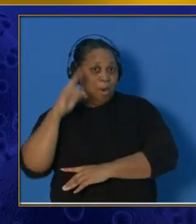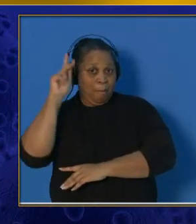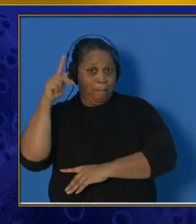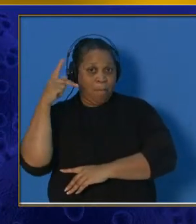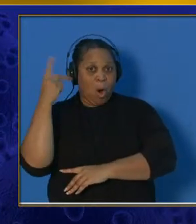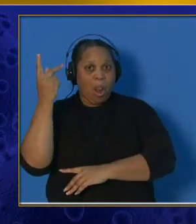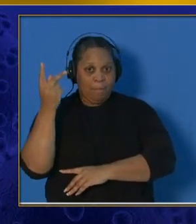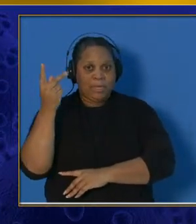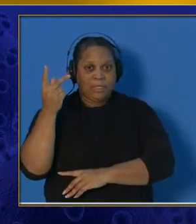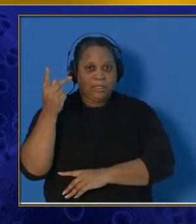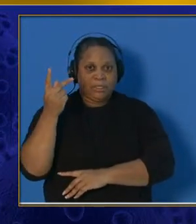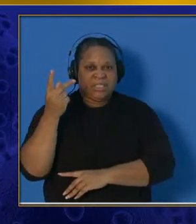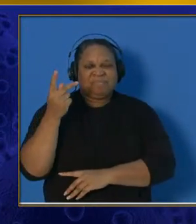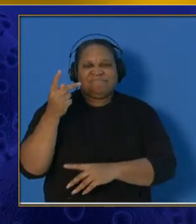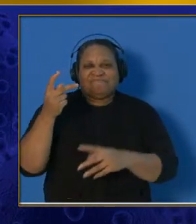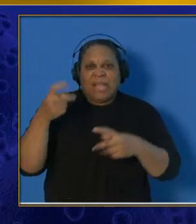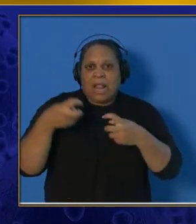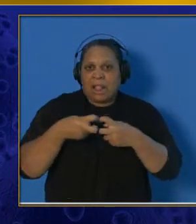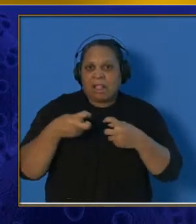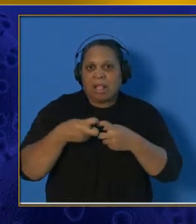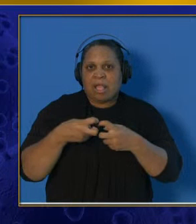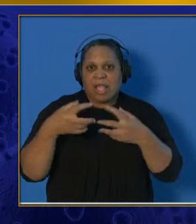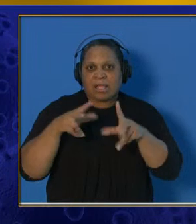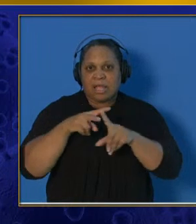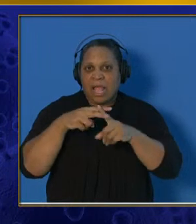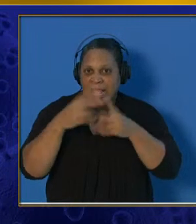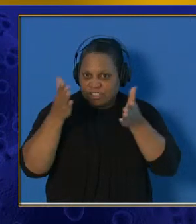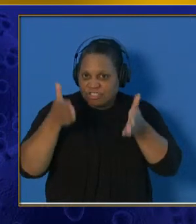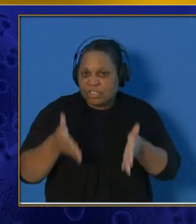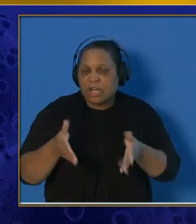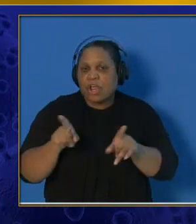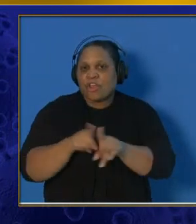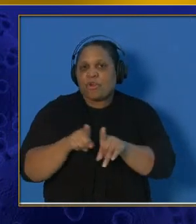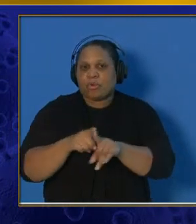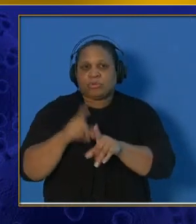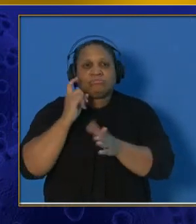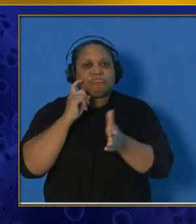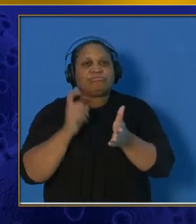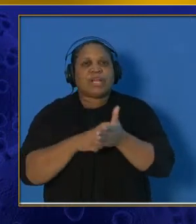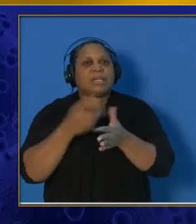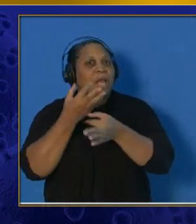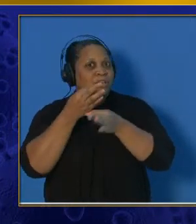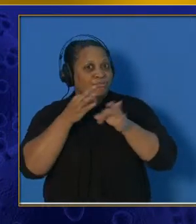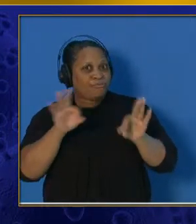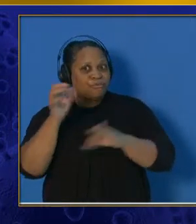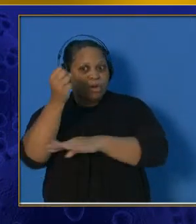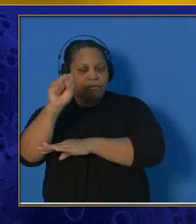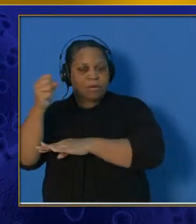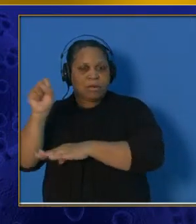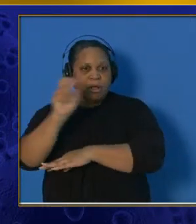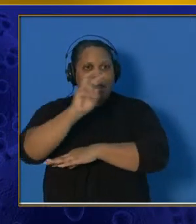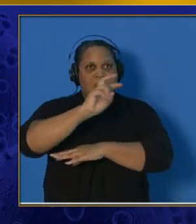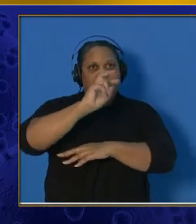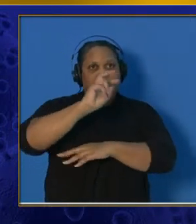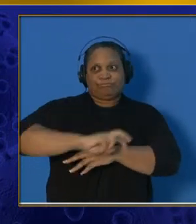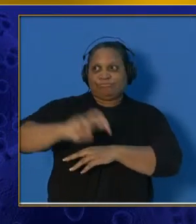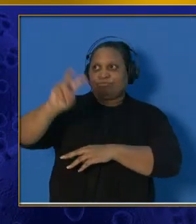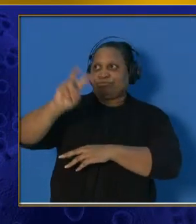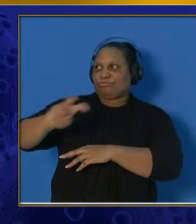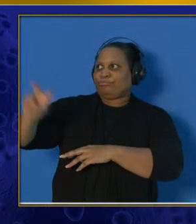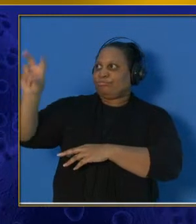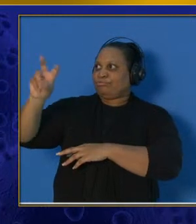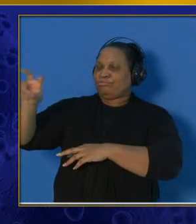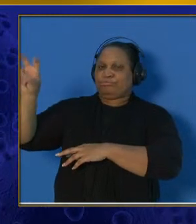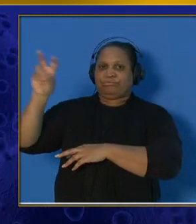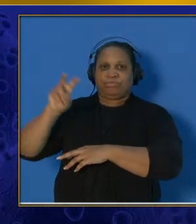an ecological engineer and an internationally recognized freedom fighter. He traveled around the world to countries